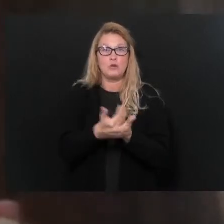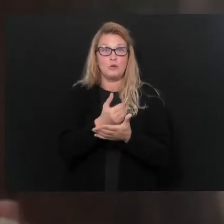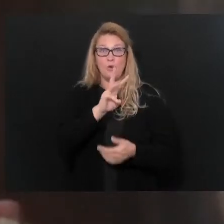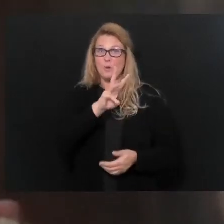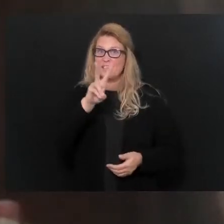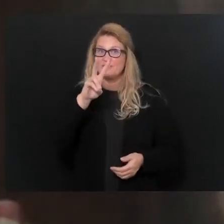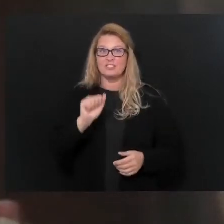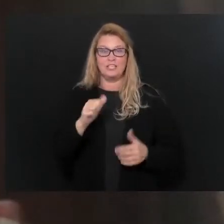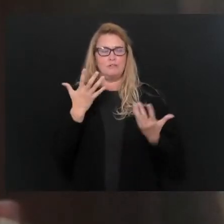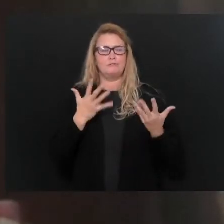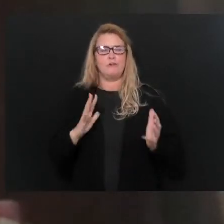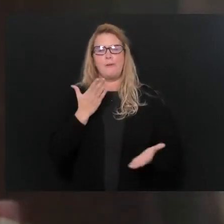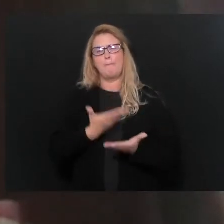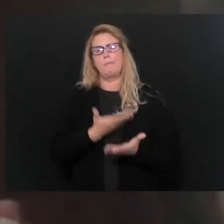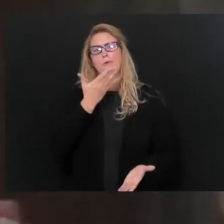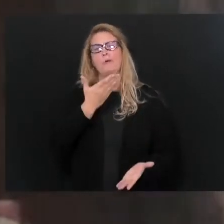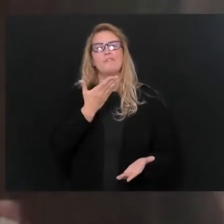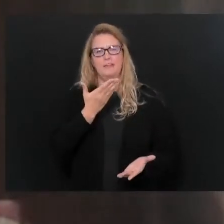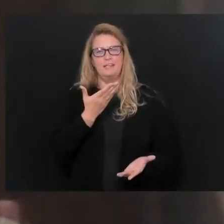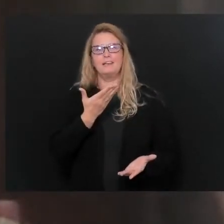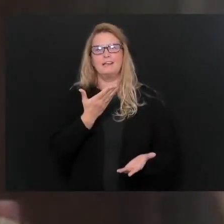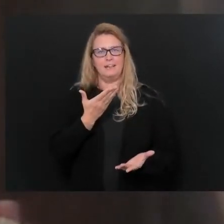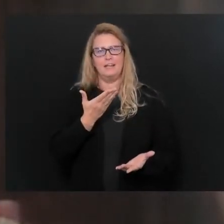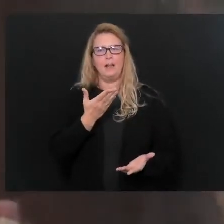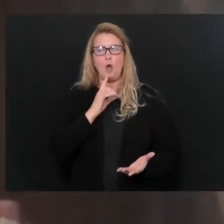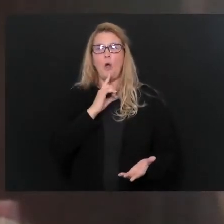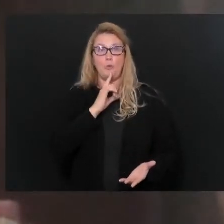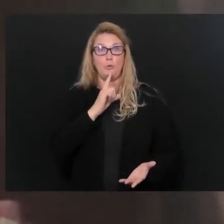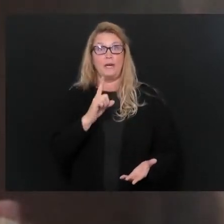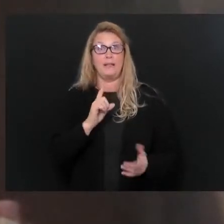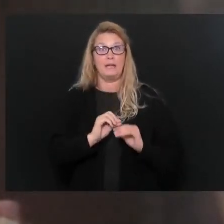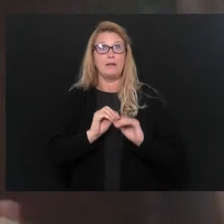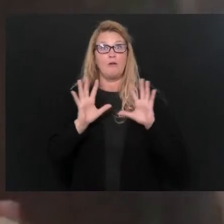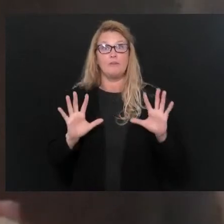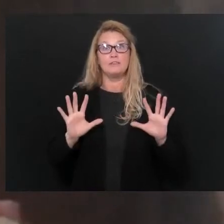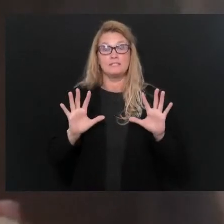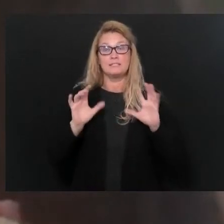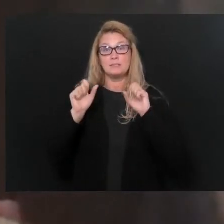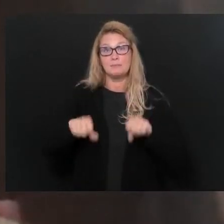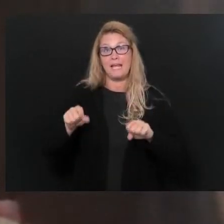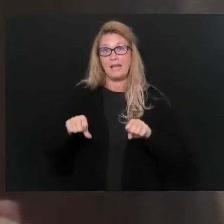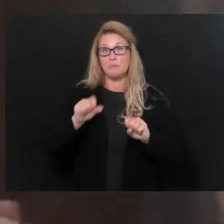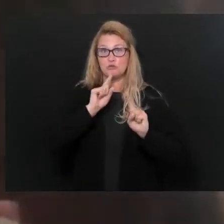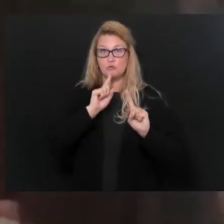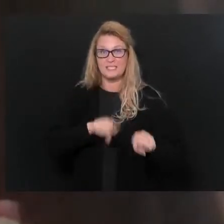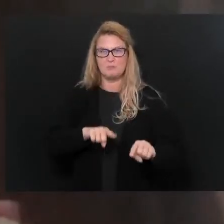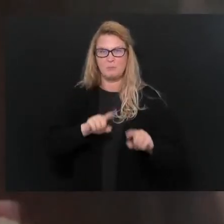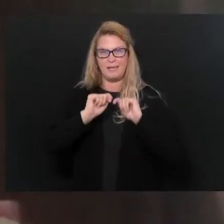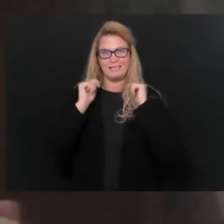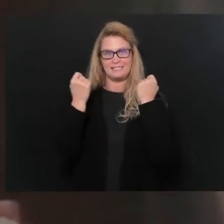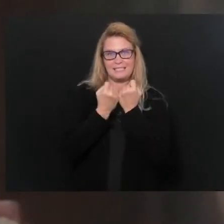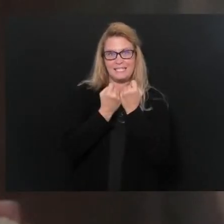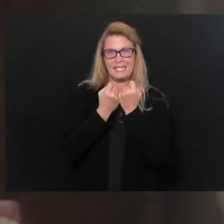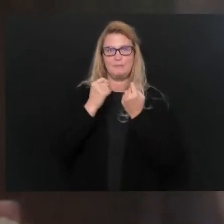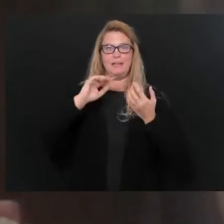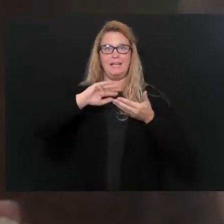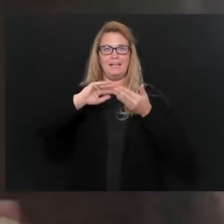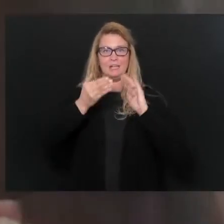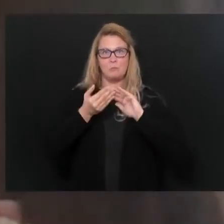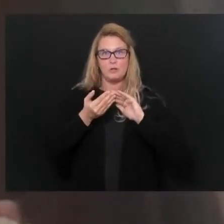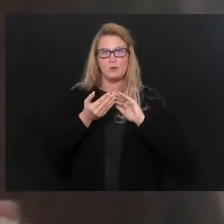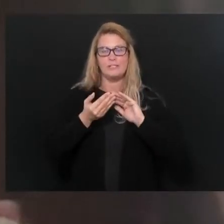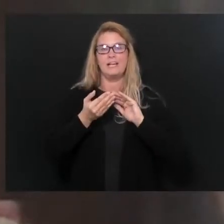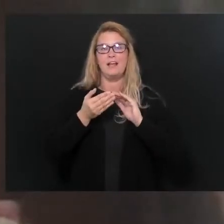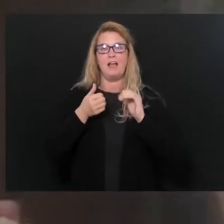has proven really almost uniquely to be able to respond as a team and a community under the